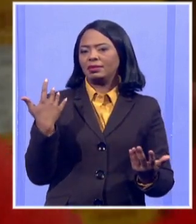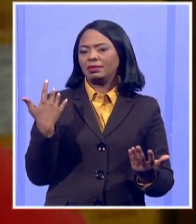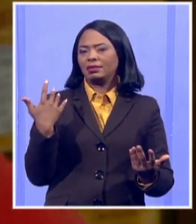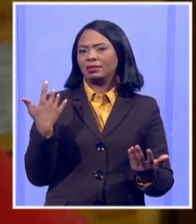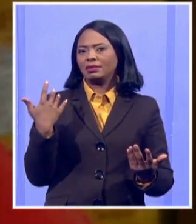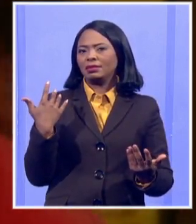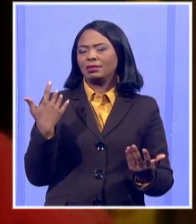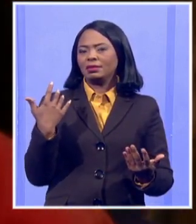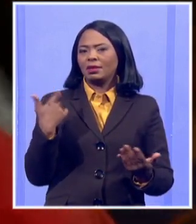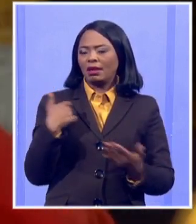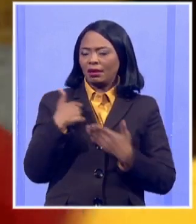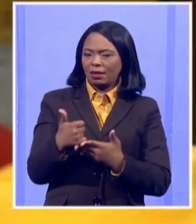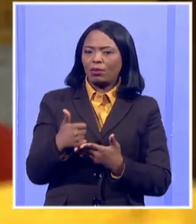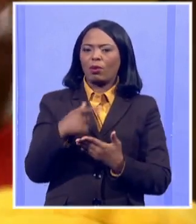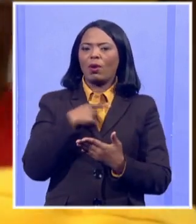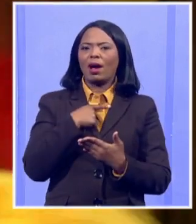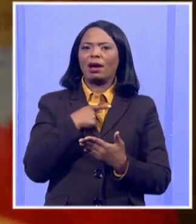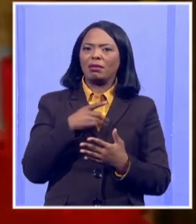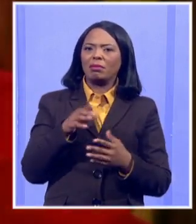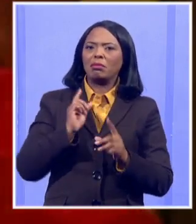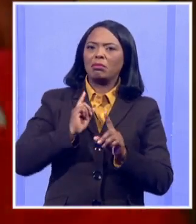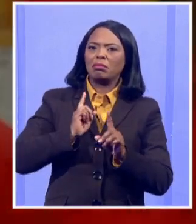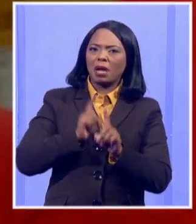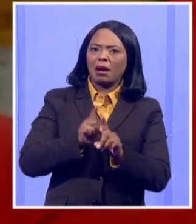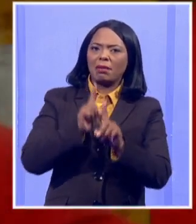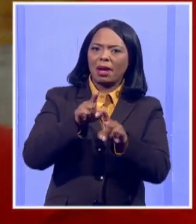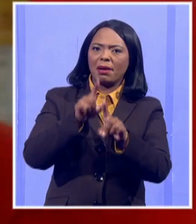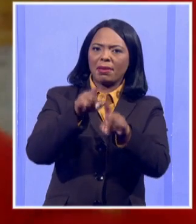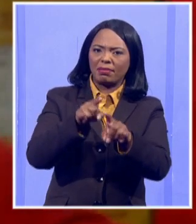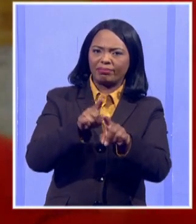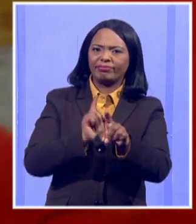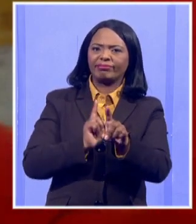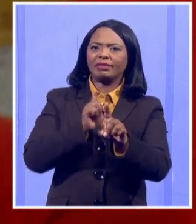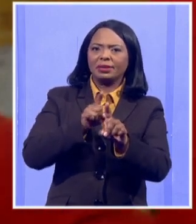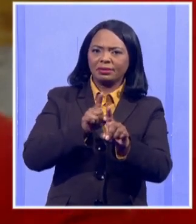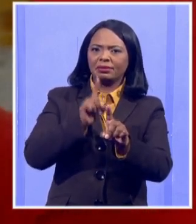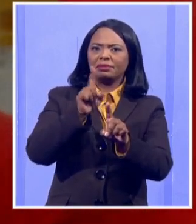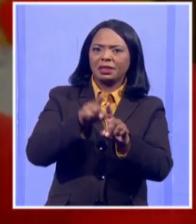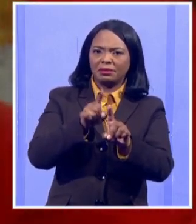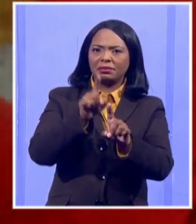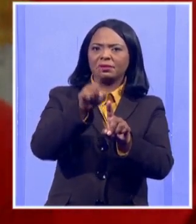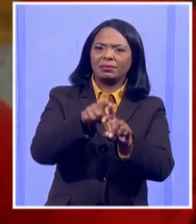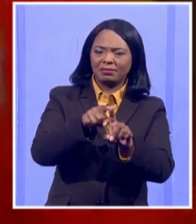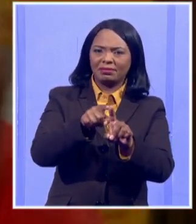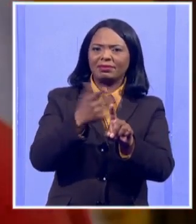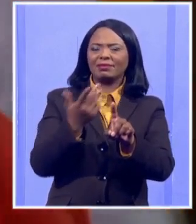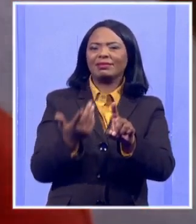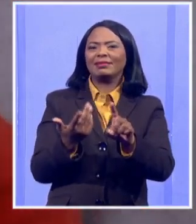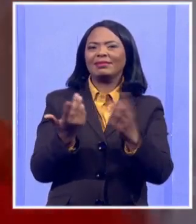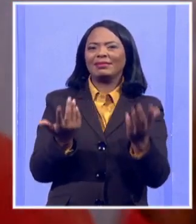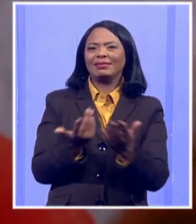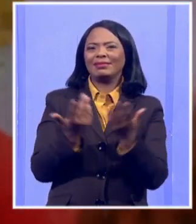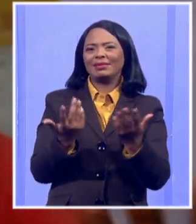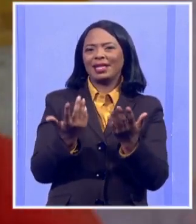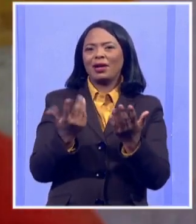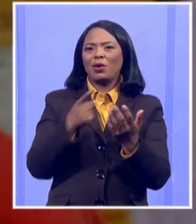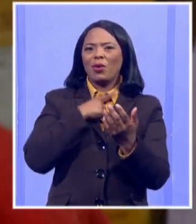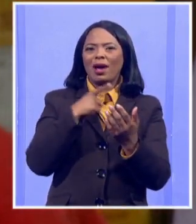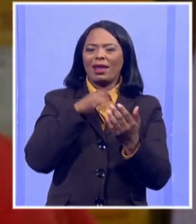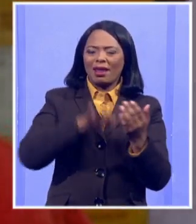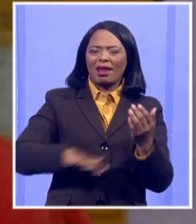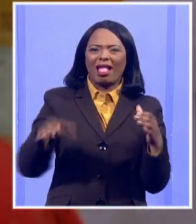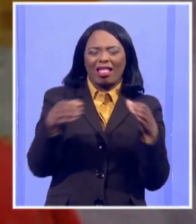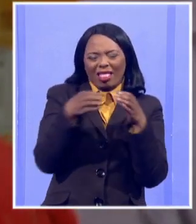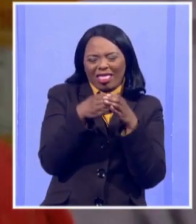other patients to build more, to make the building bigger and get more doctors